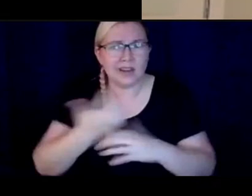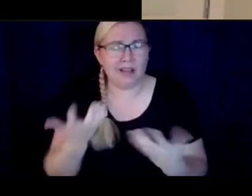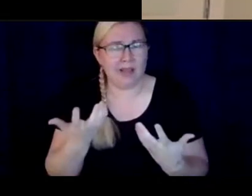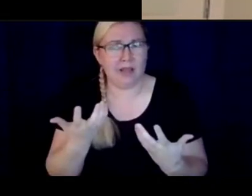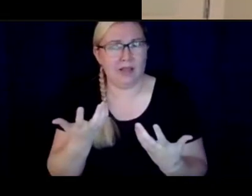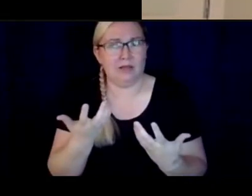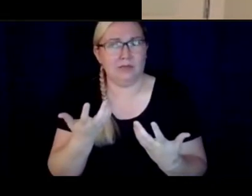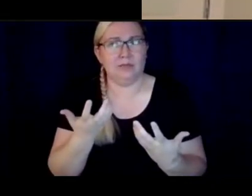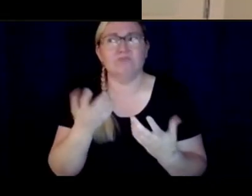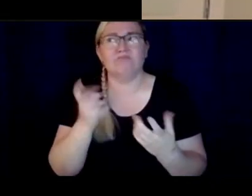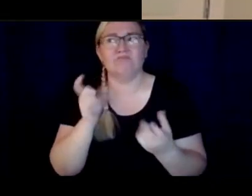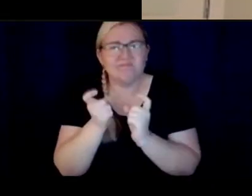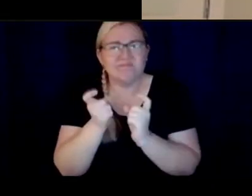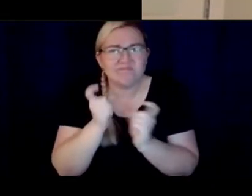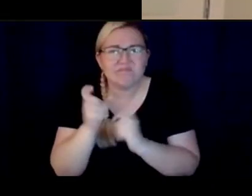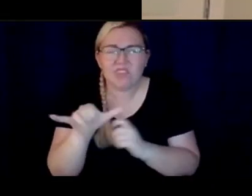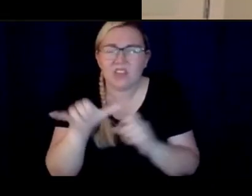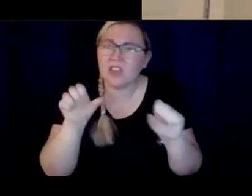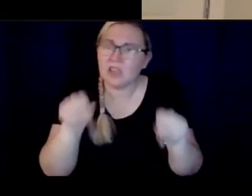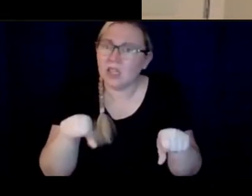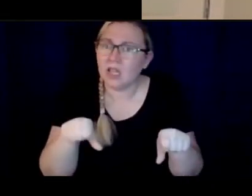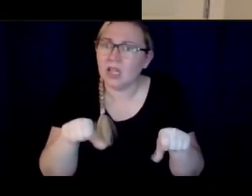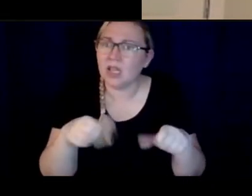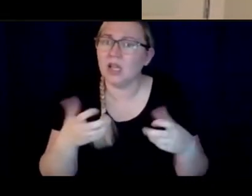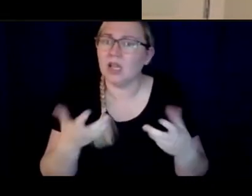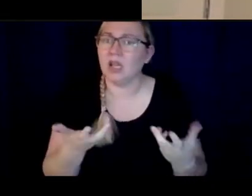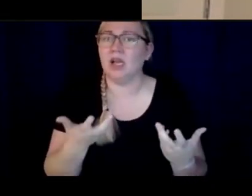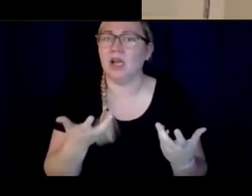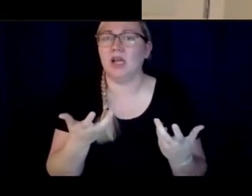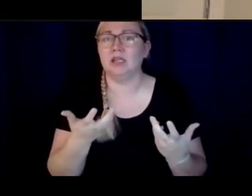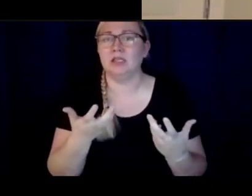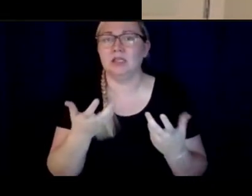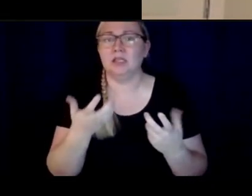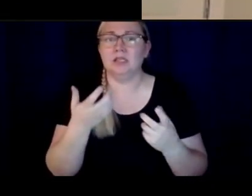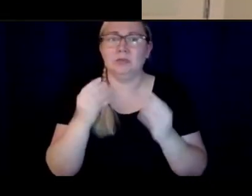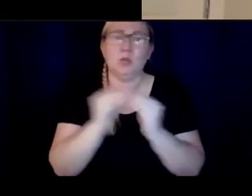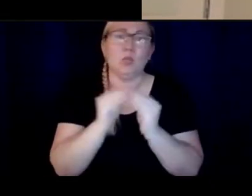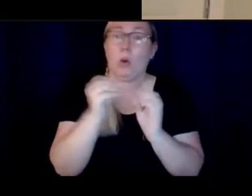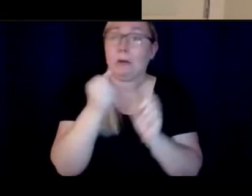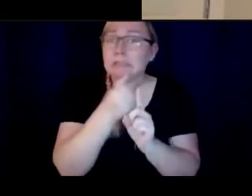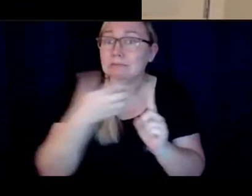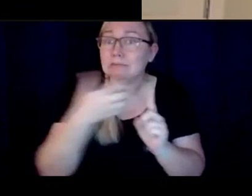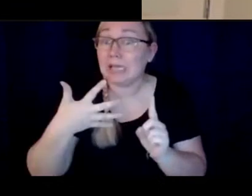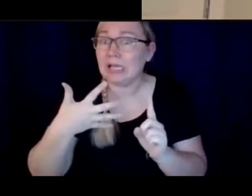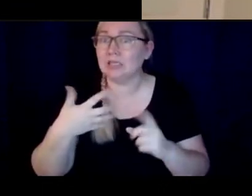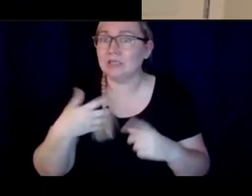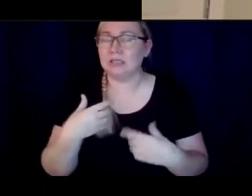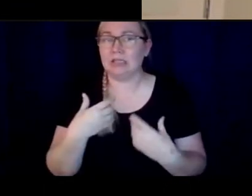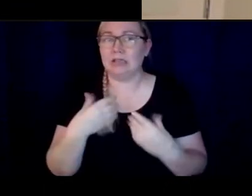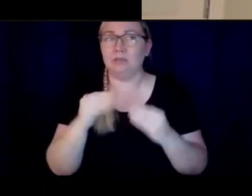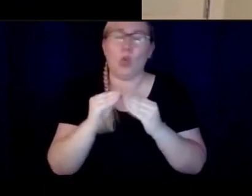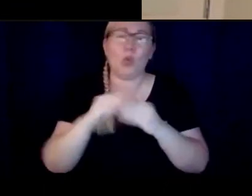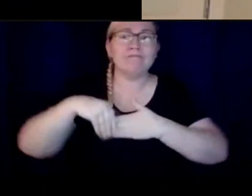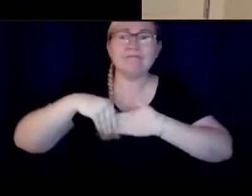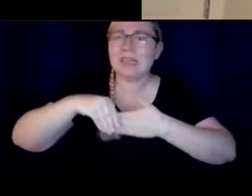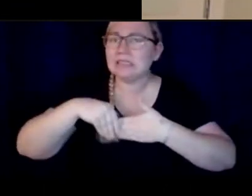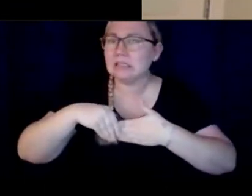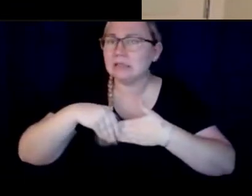ways we can make it expansive, more flexible.